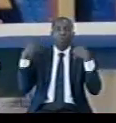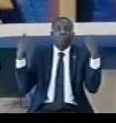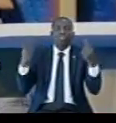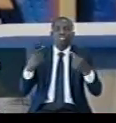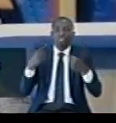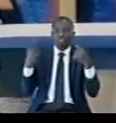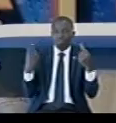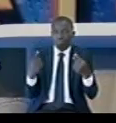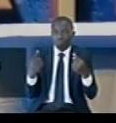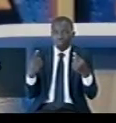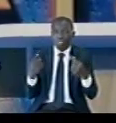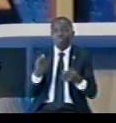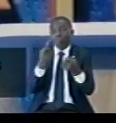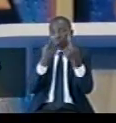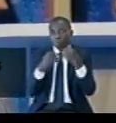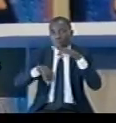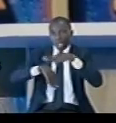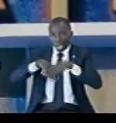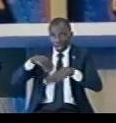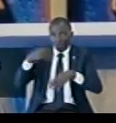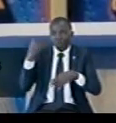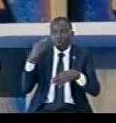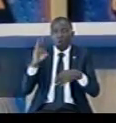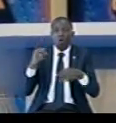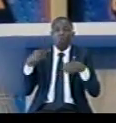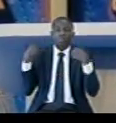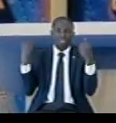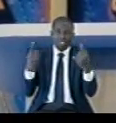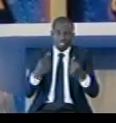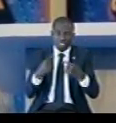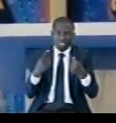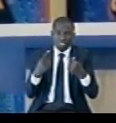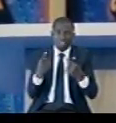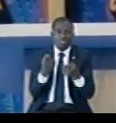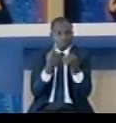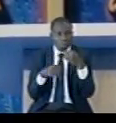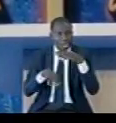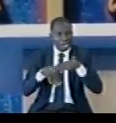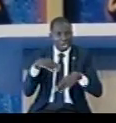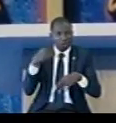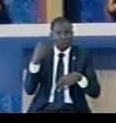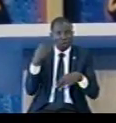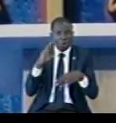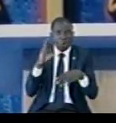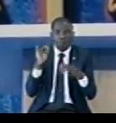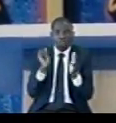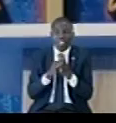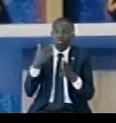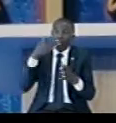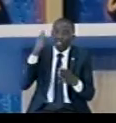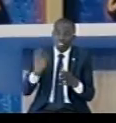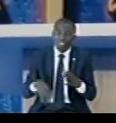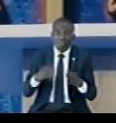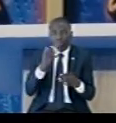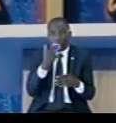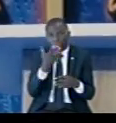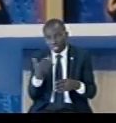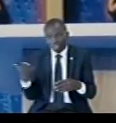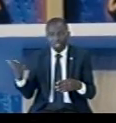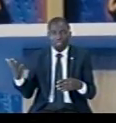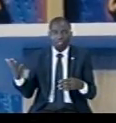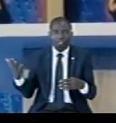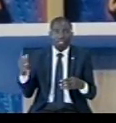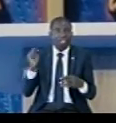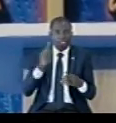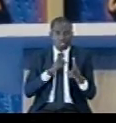transgression, and you come out of the iniquity, and you come out of the evil doing, the